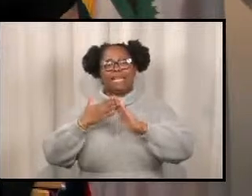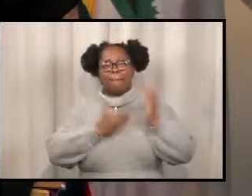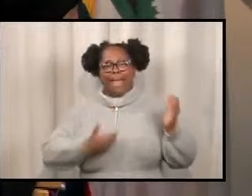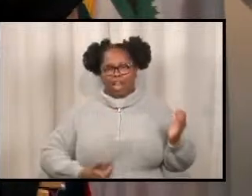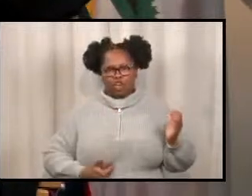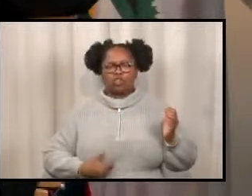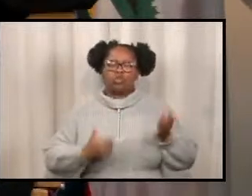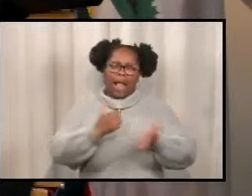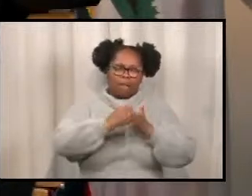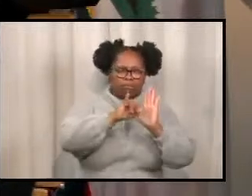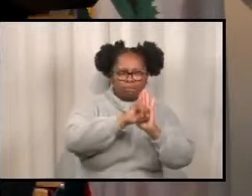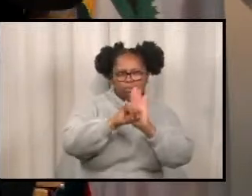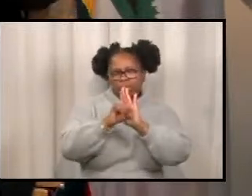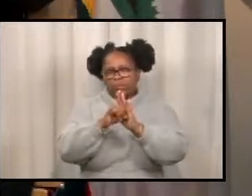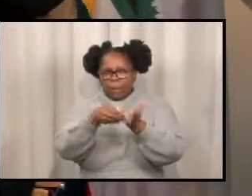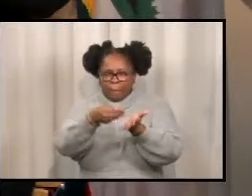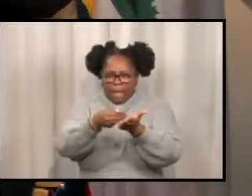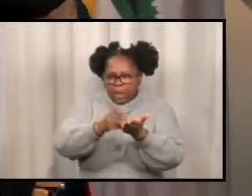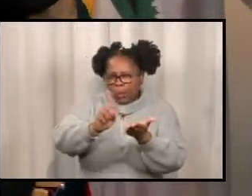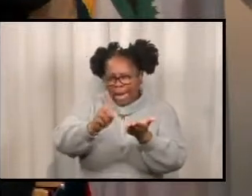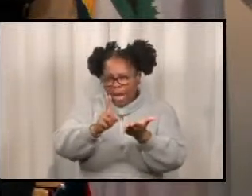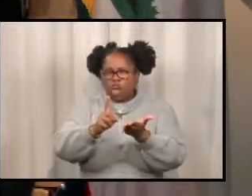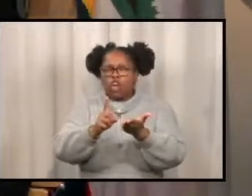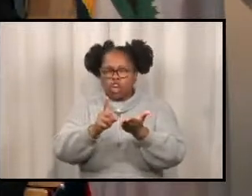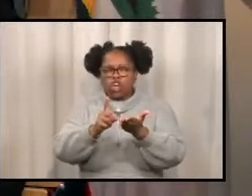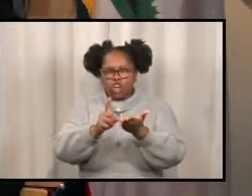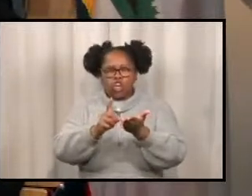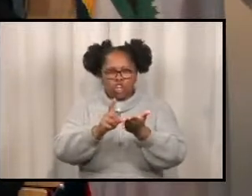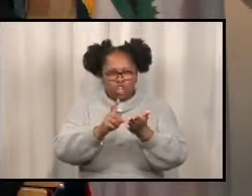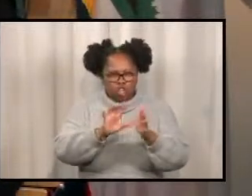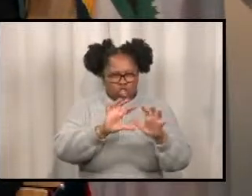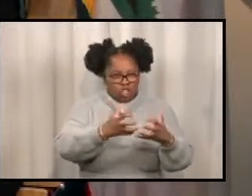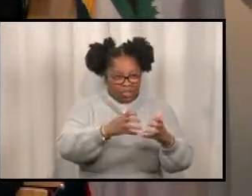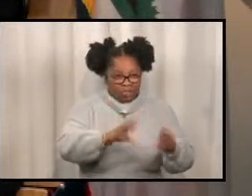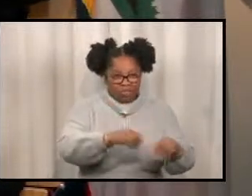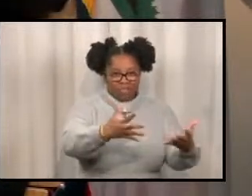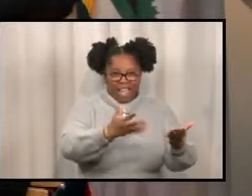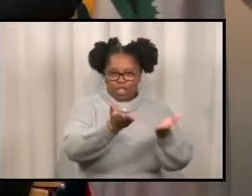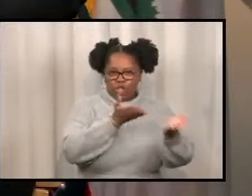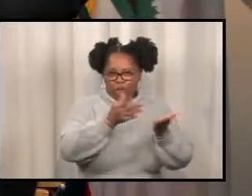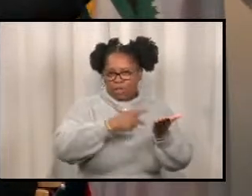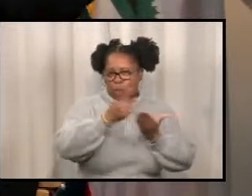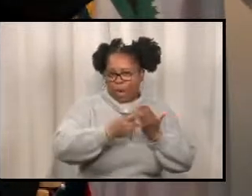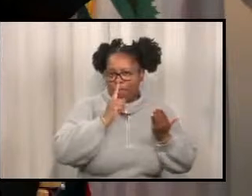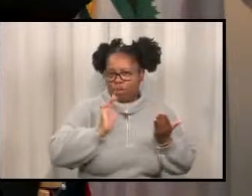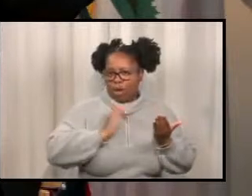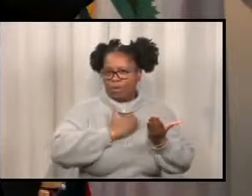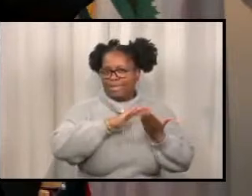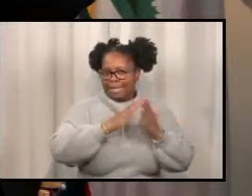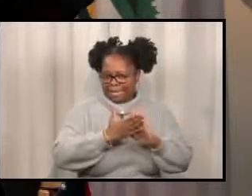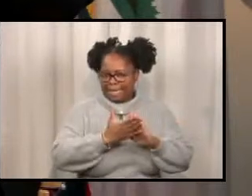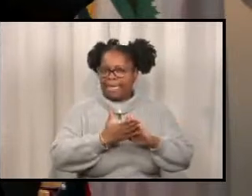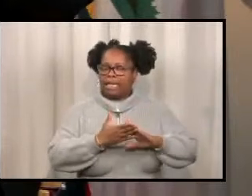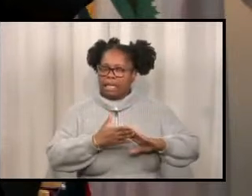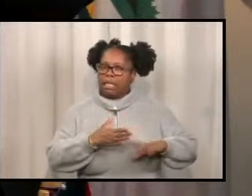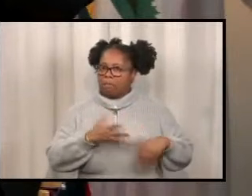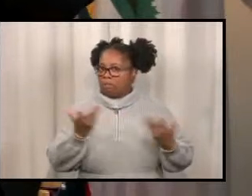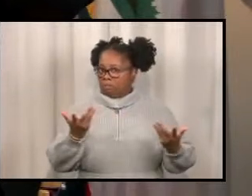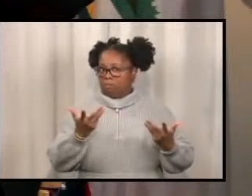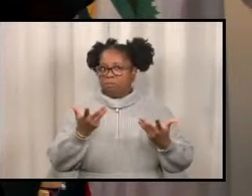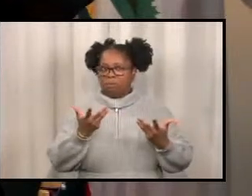identify resources to deploy service programs like this into our city. And as a